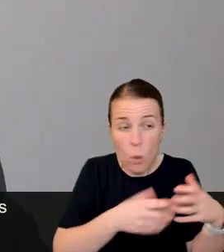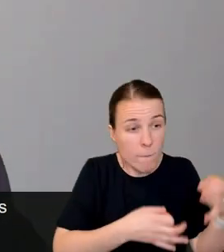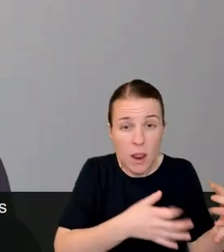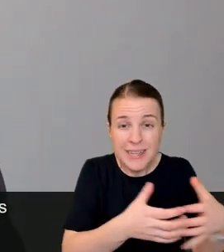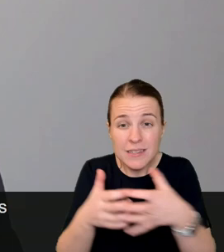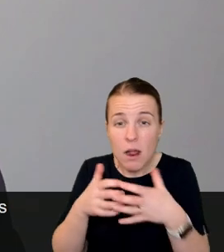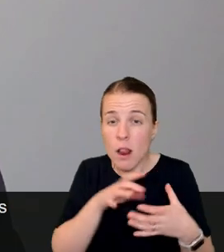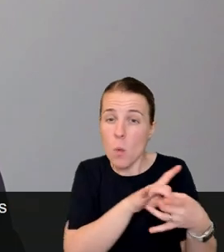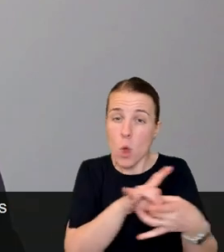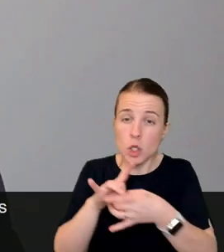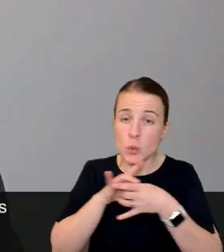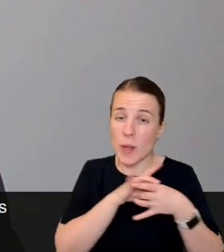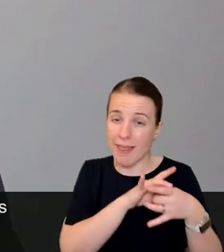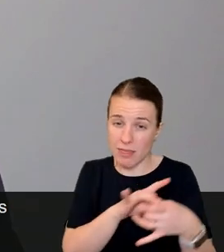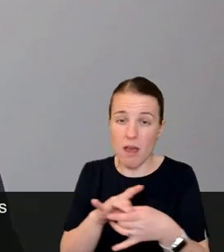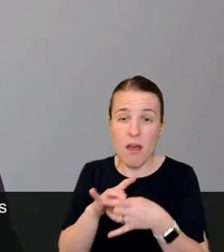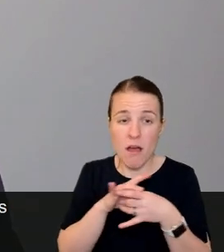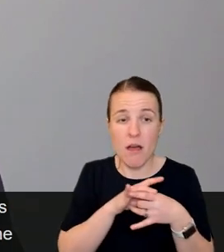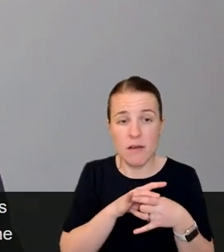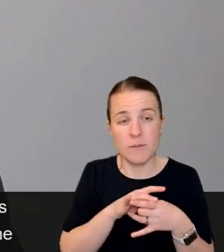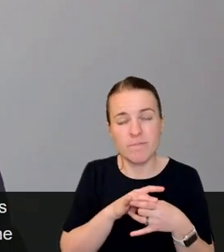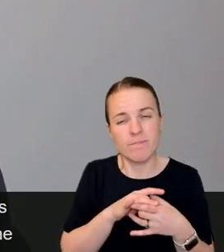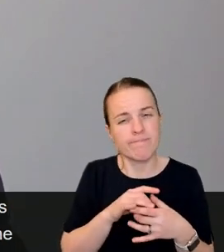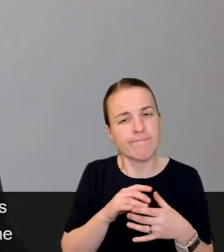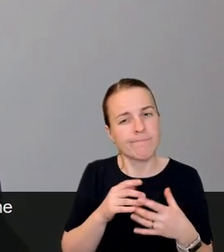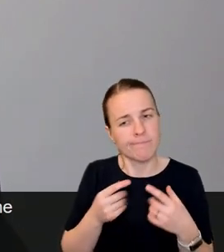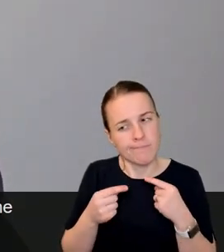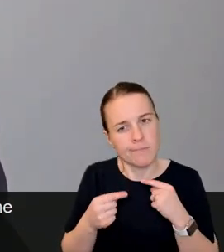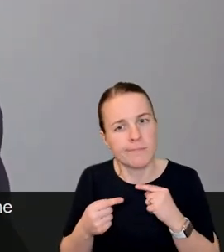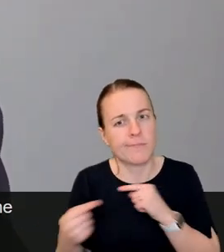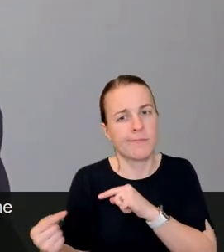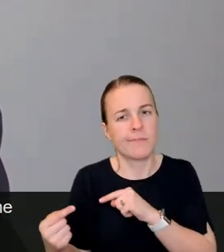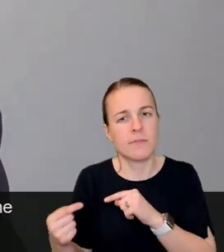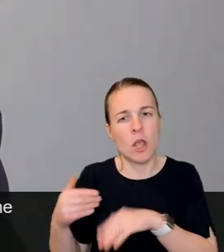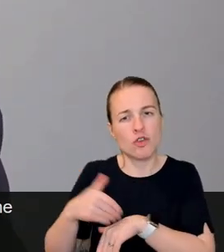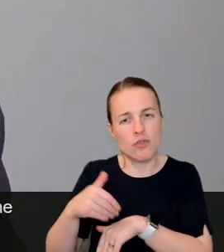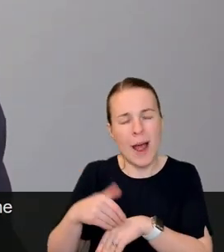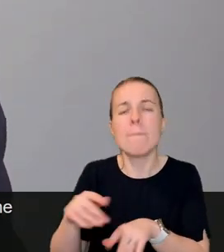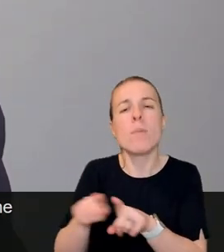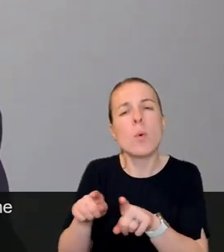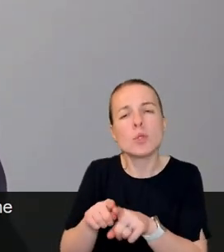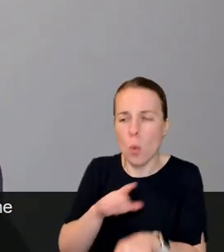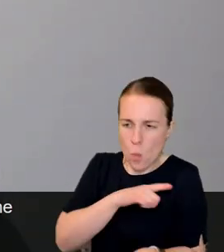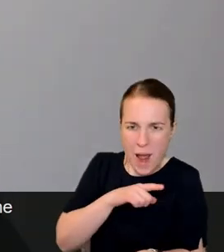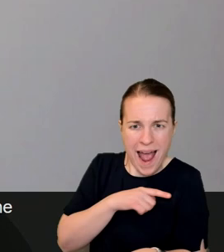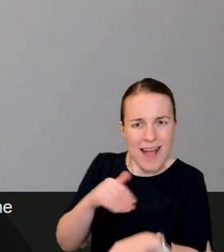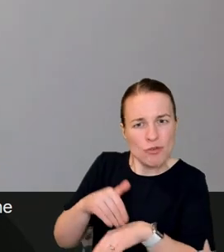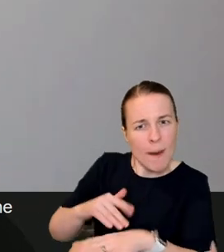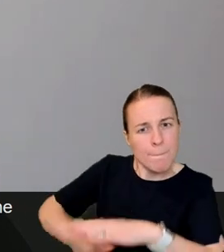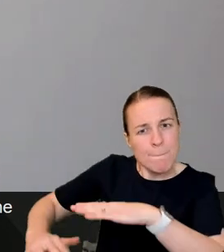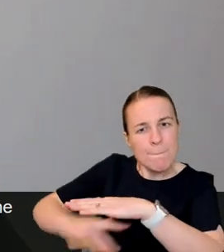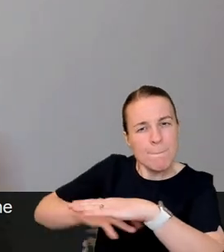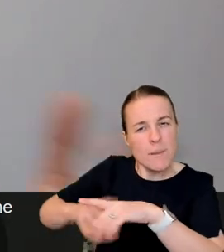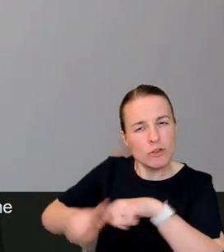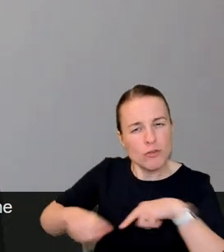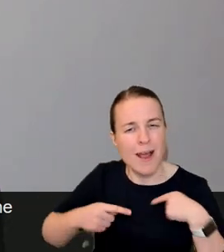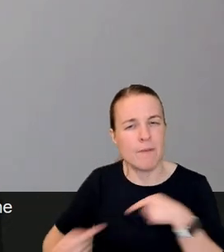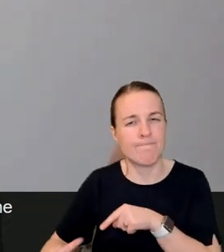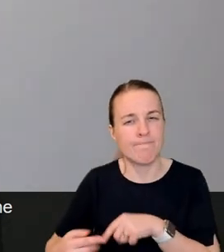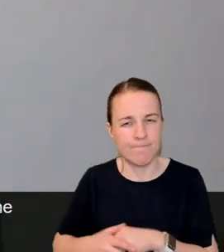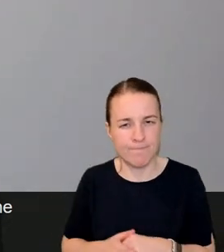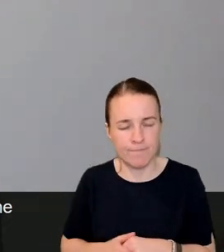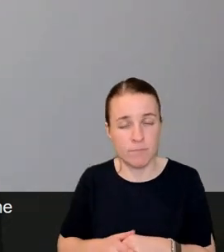of crime, as well as being tough on crime as well. And the final thing coming up before I move on to Sean's question is we've got to give young people hope,